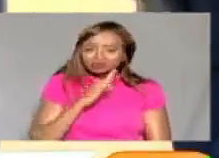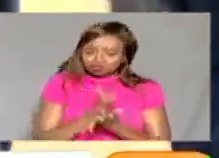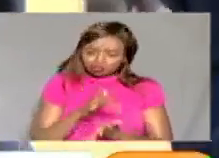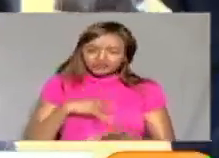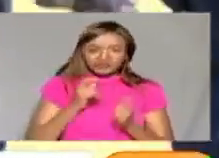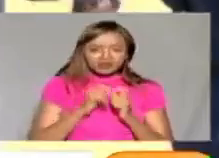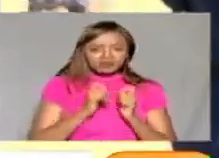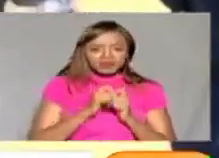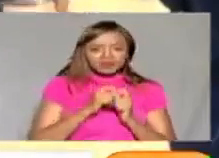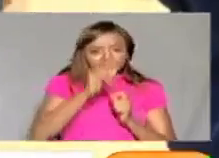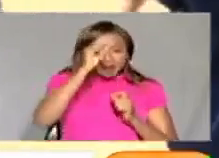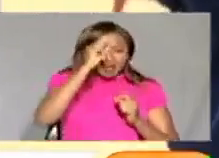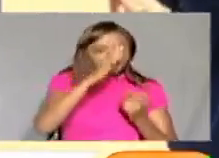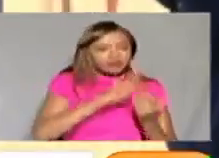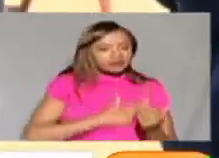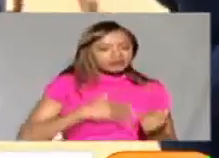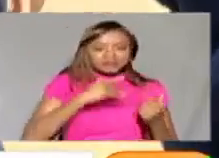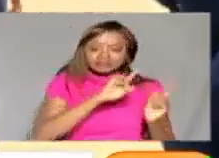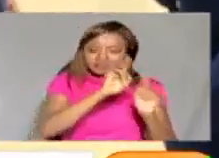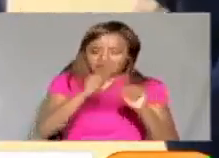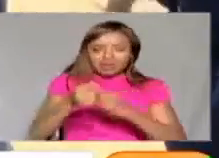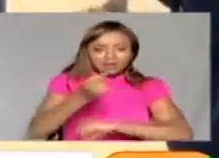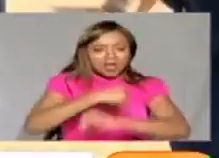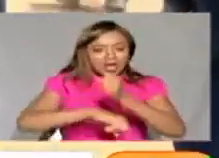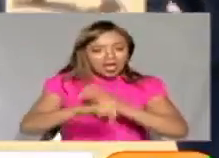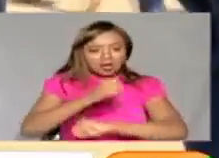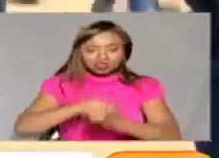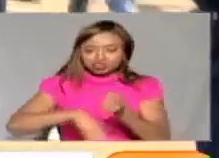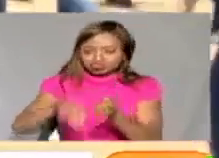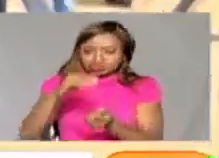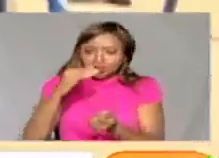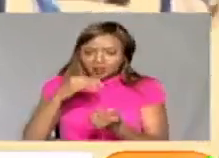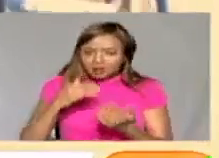Serikali ingilie kati, iwachukue, ipeleke ndani,